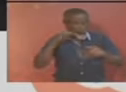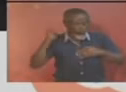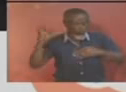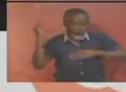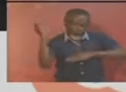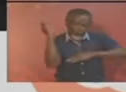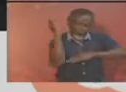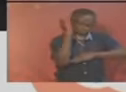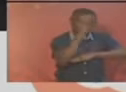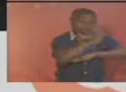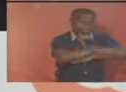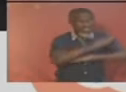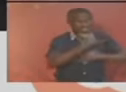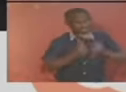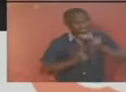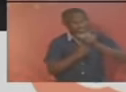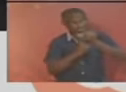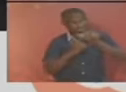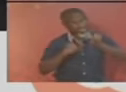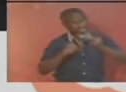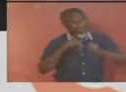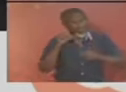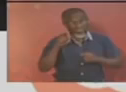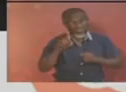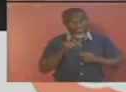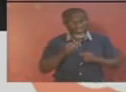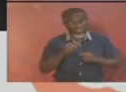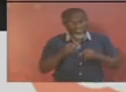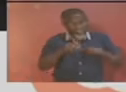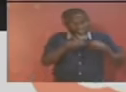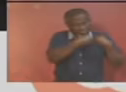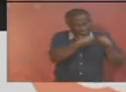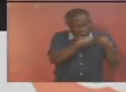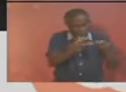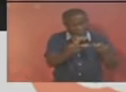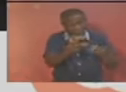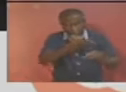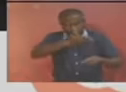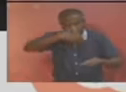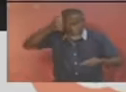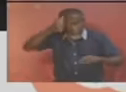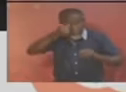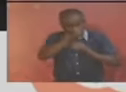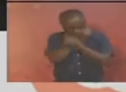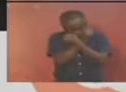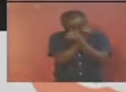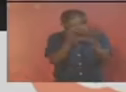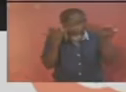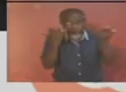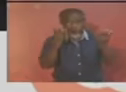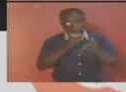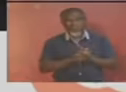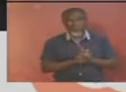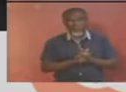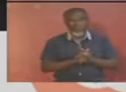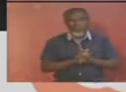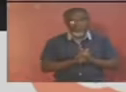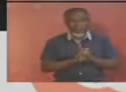of, providing the best possible information for response. Our other role